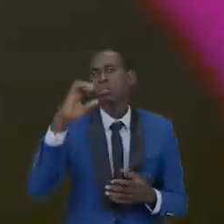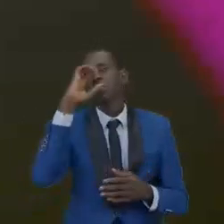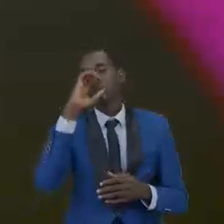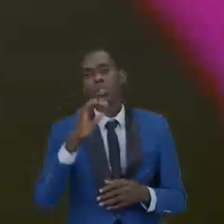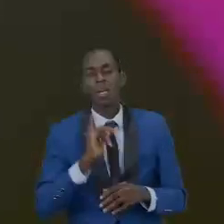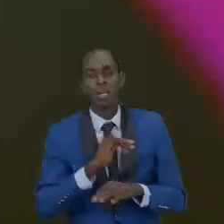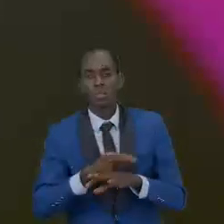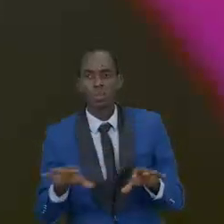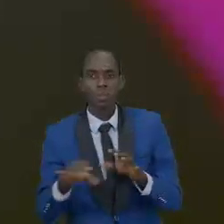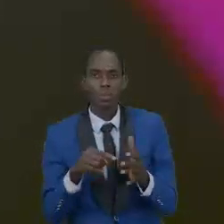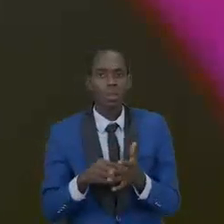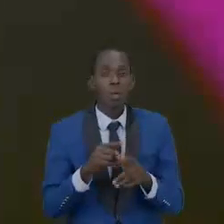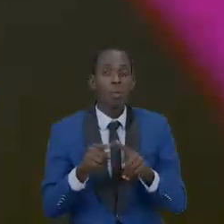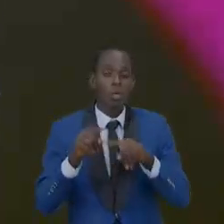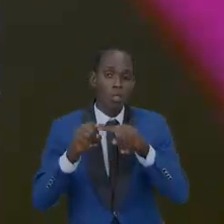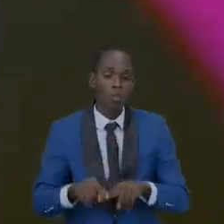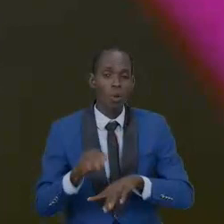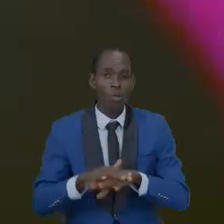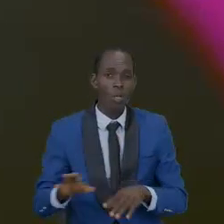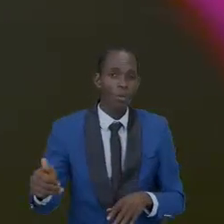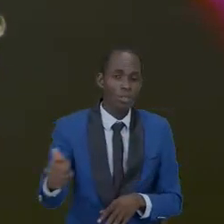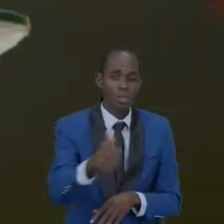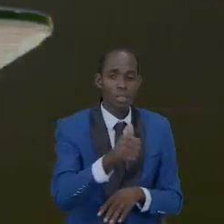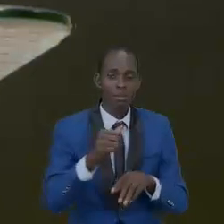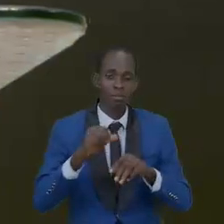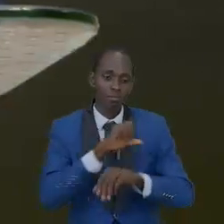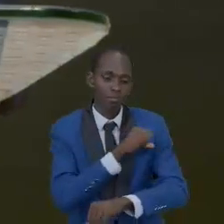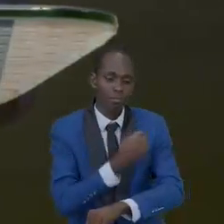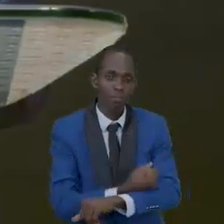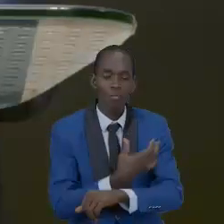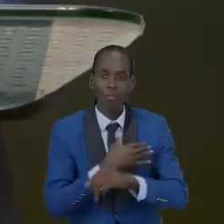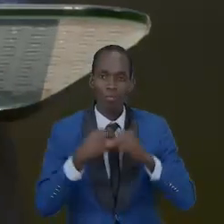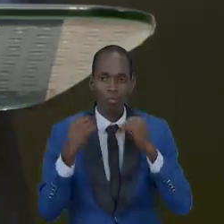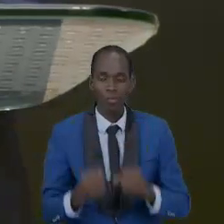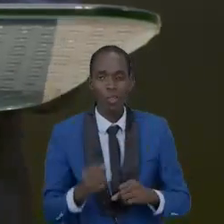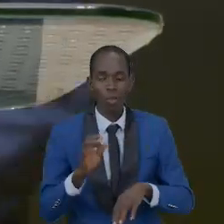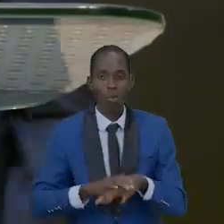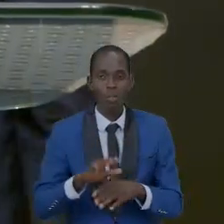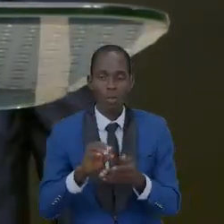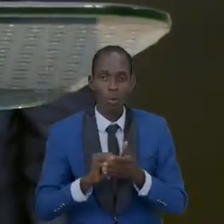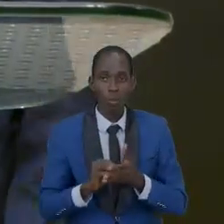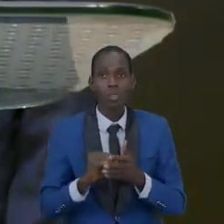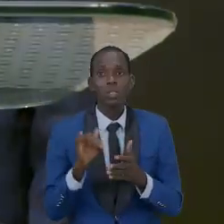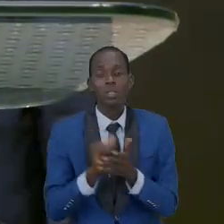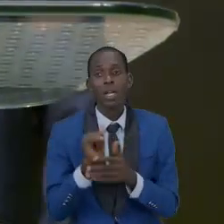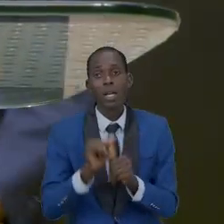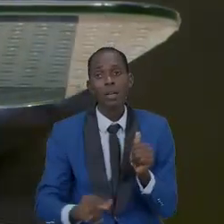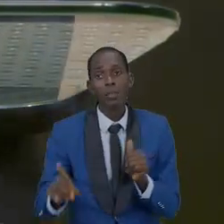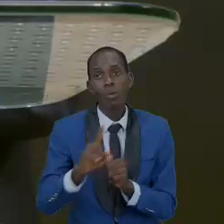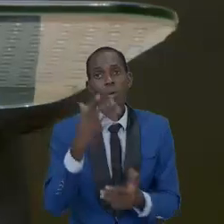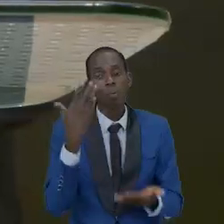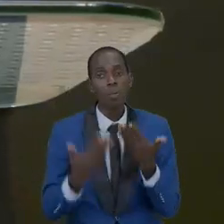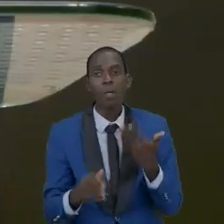they depend on their own strength and character alone, that every mouth may be stopped